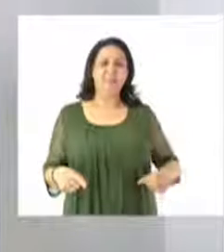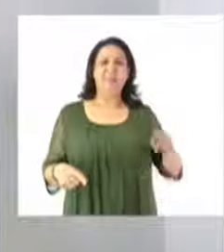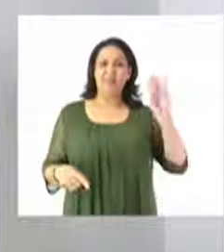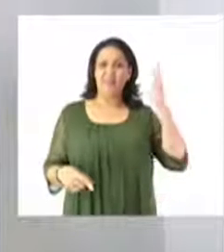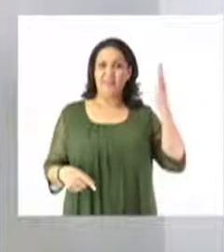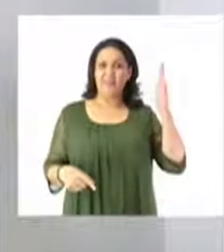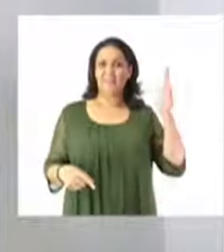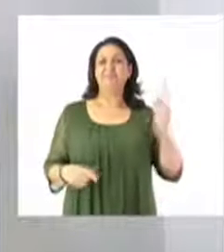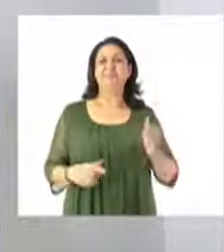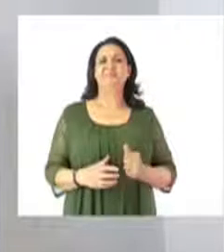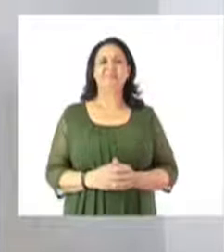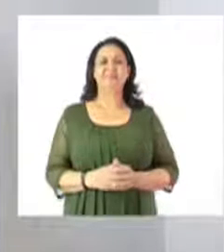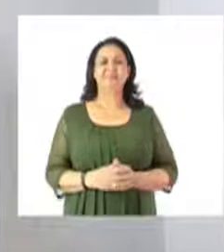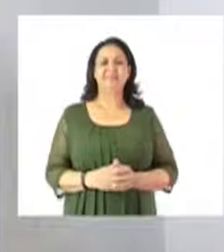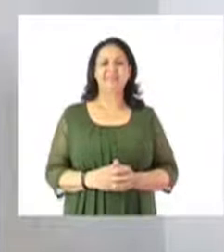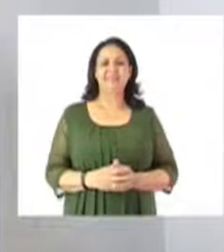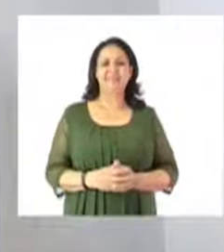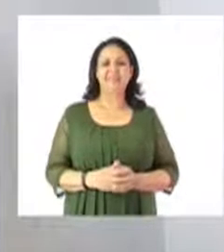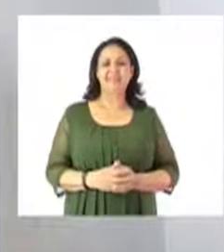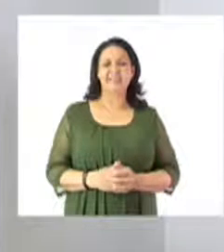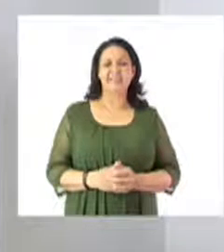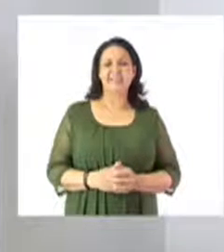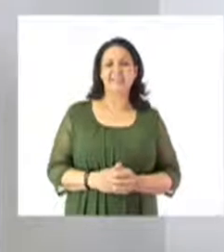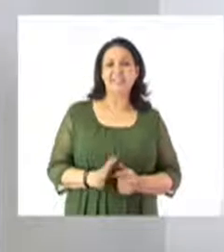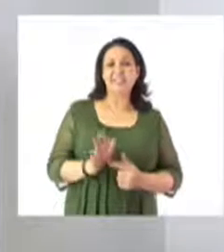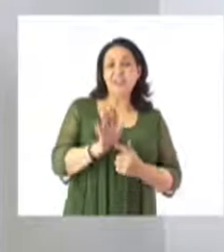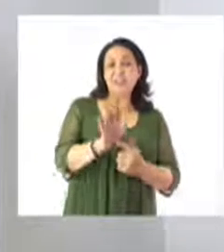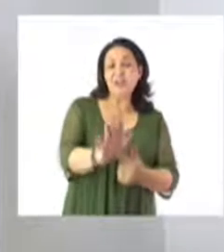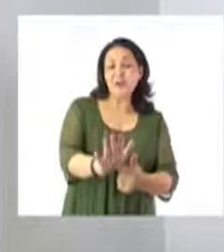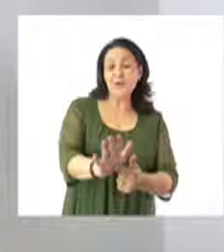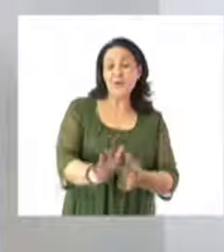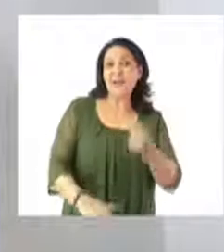to point to, can you please point to the eyes,